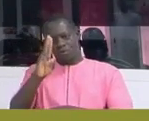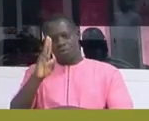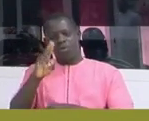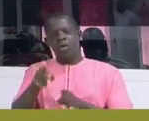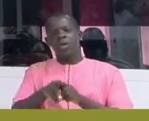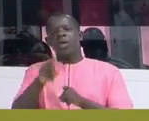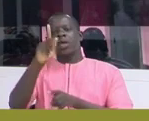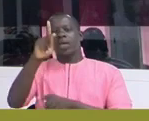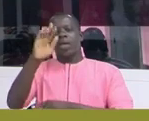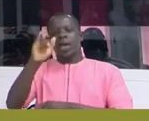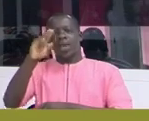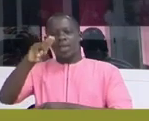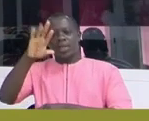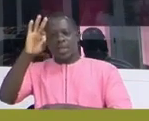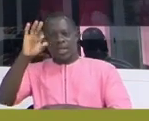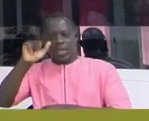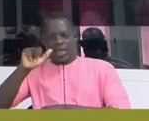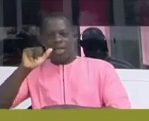a